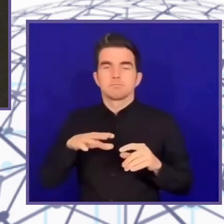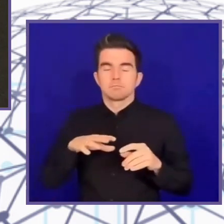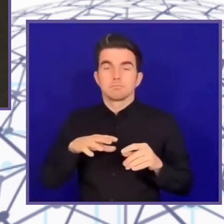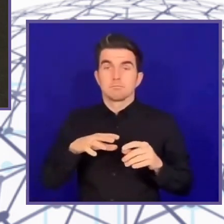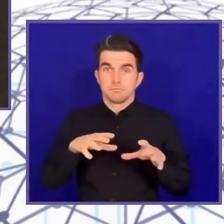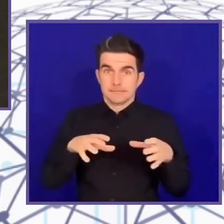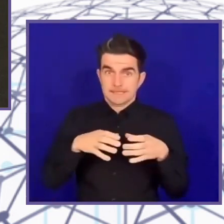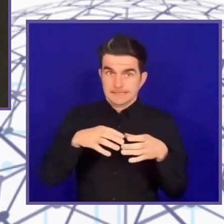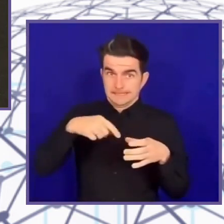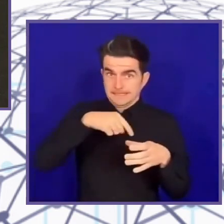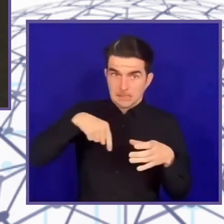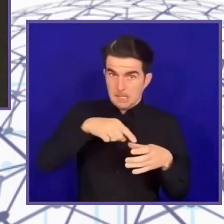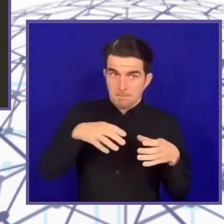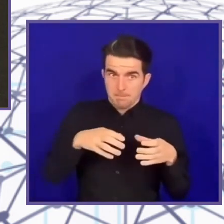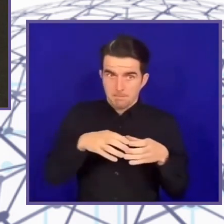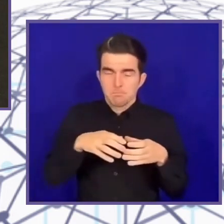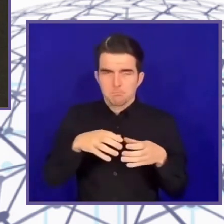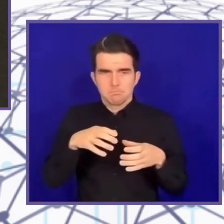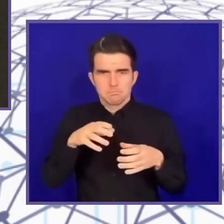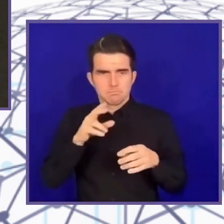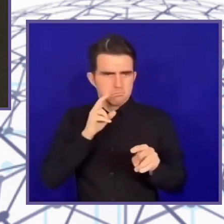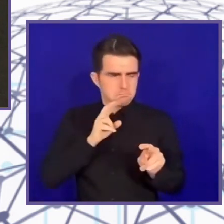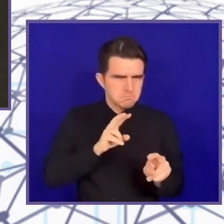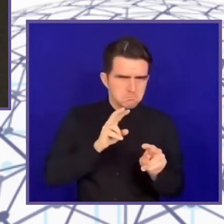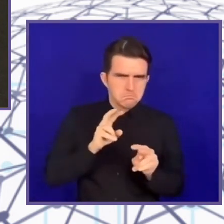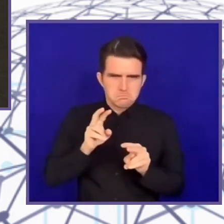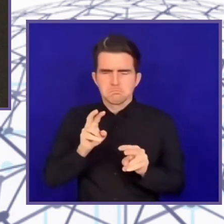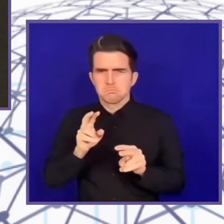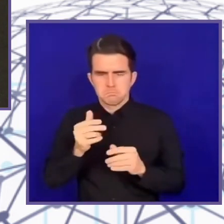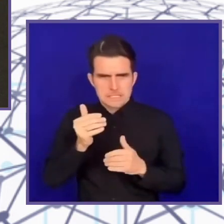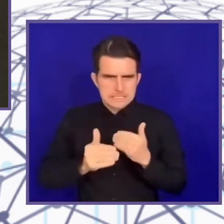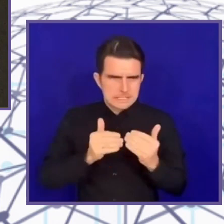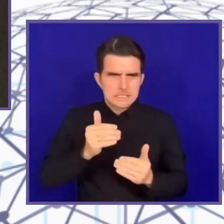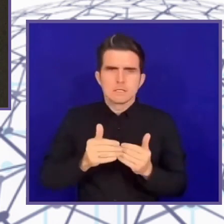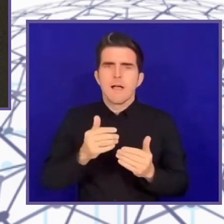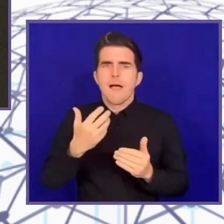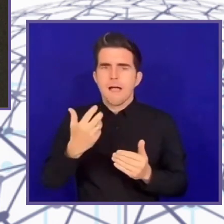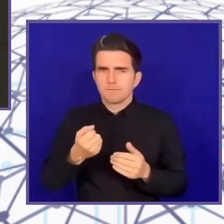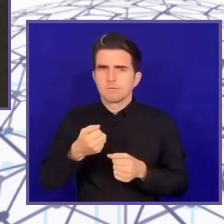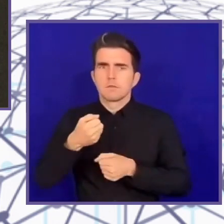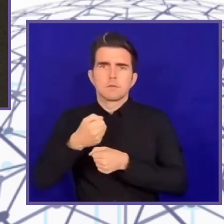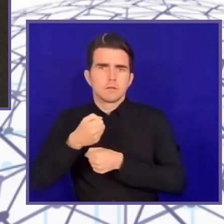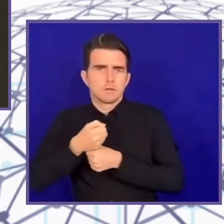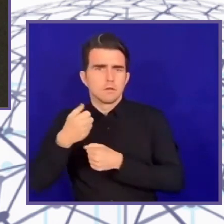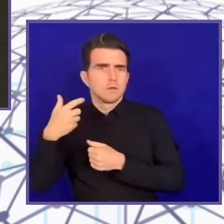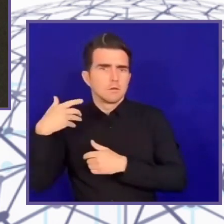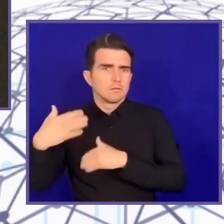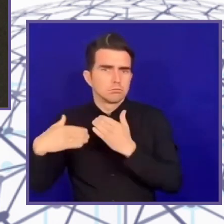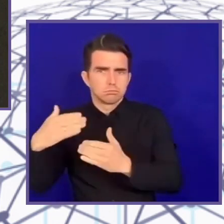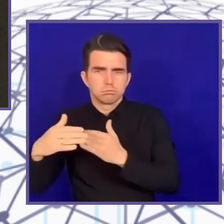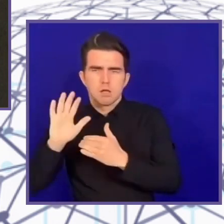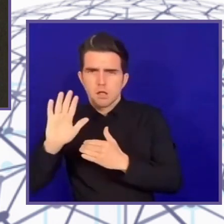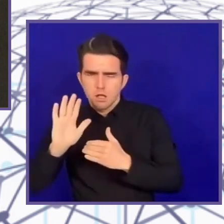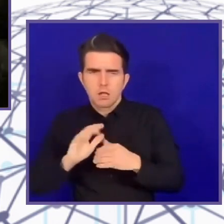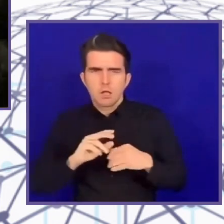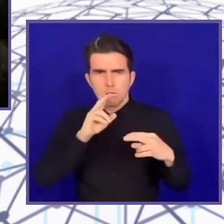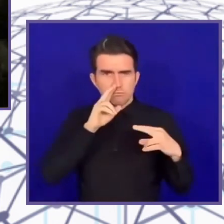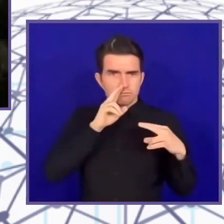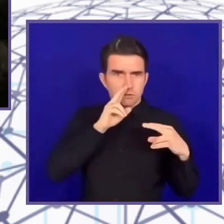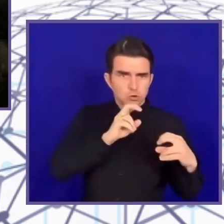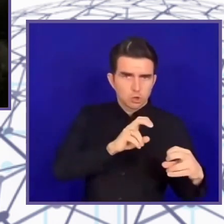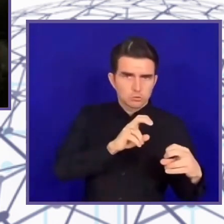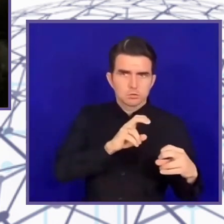the research side and the response side. That's true, actually. So it's the tools that CHI and WHO and GDI and